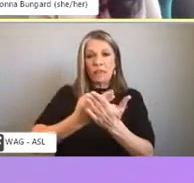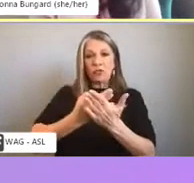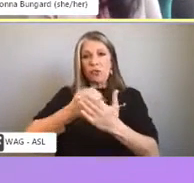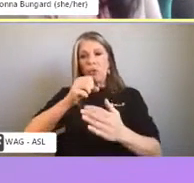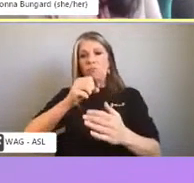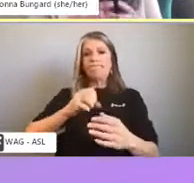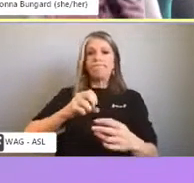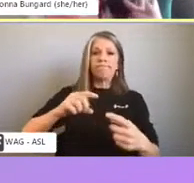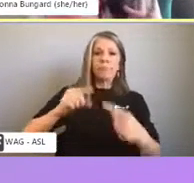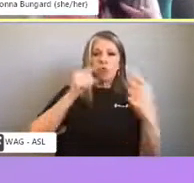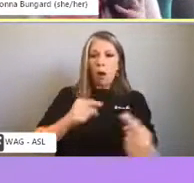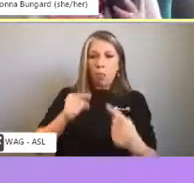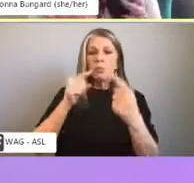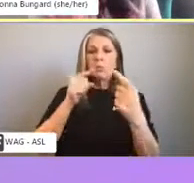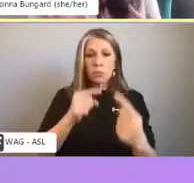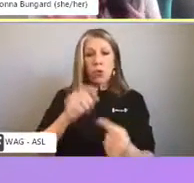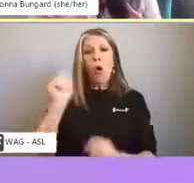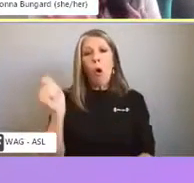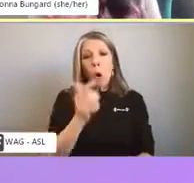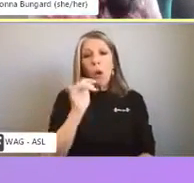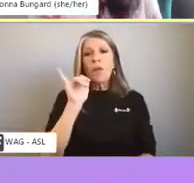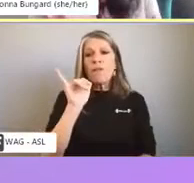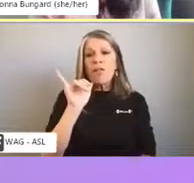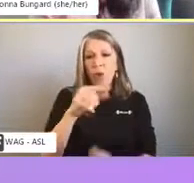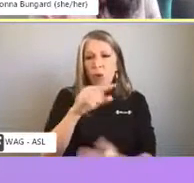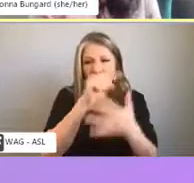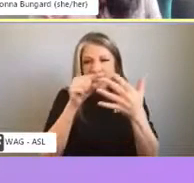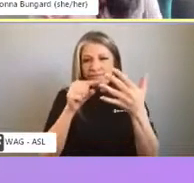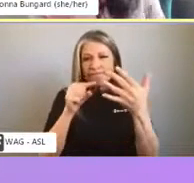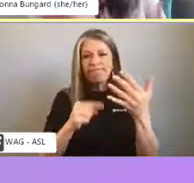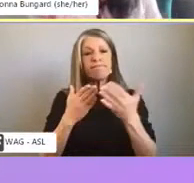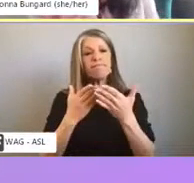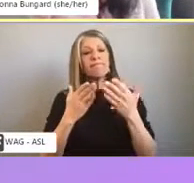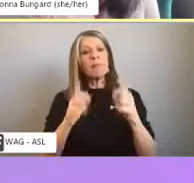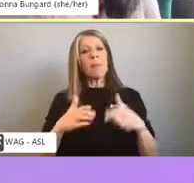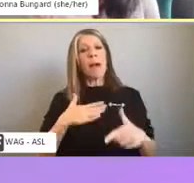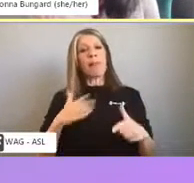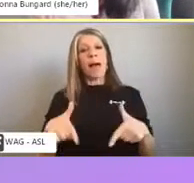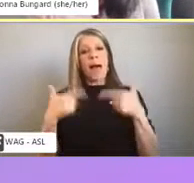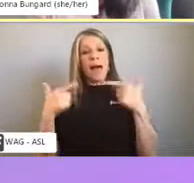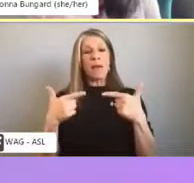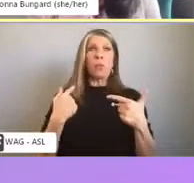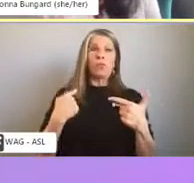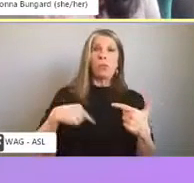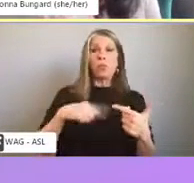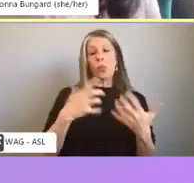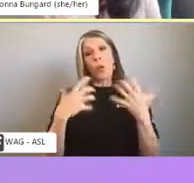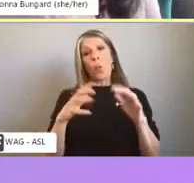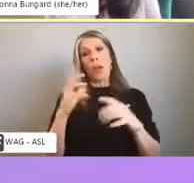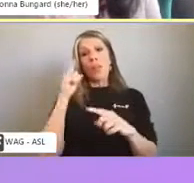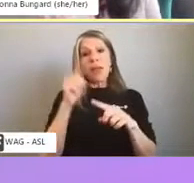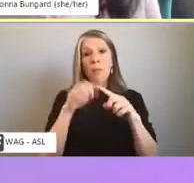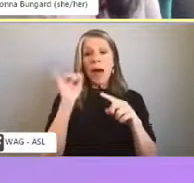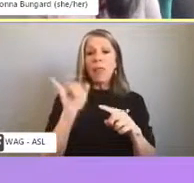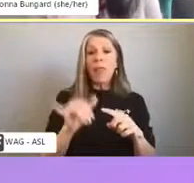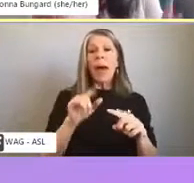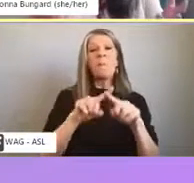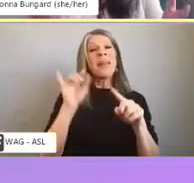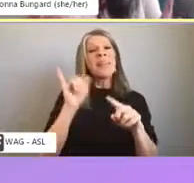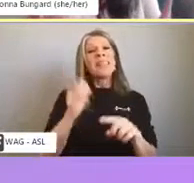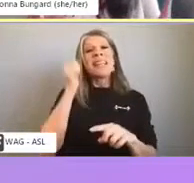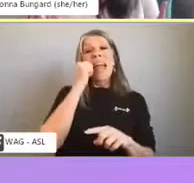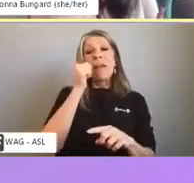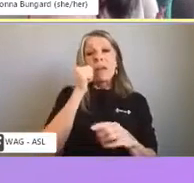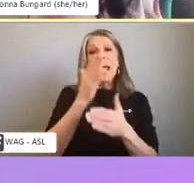obstructions, all of these aspects of life that, whether or not we want to think about, are an everyday part of the